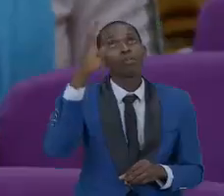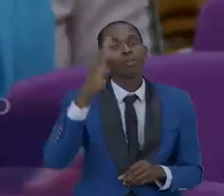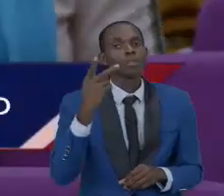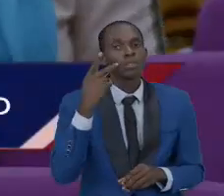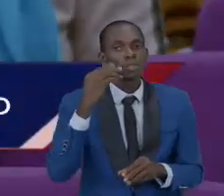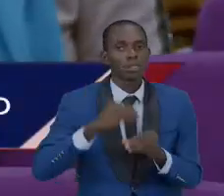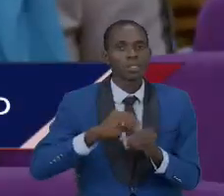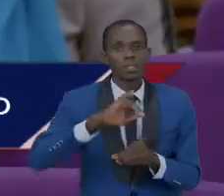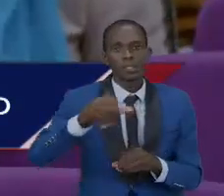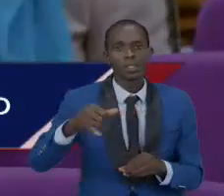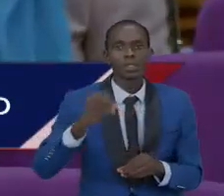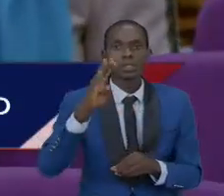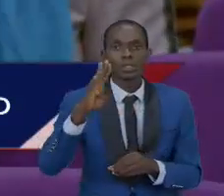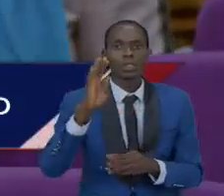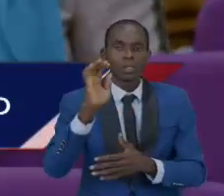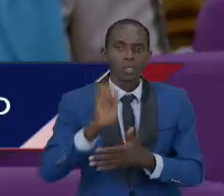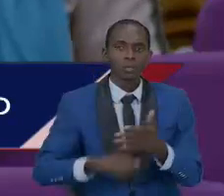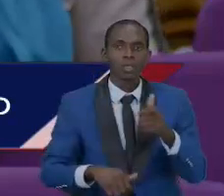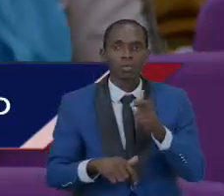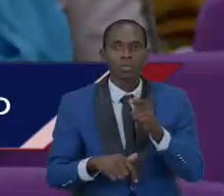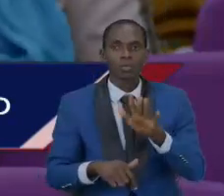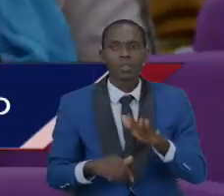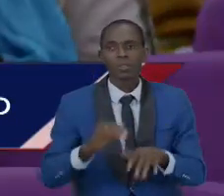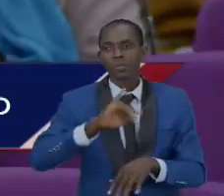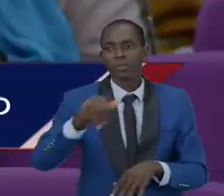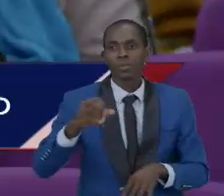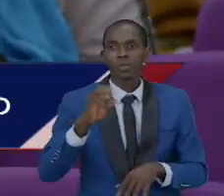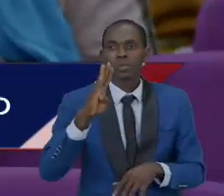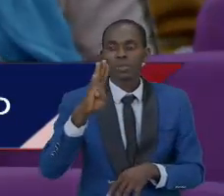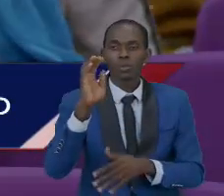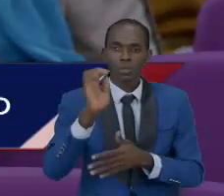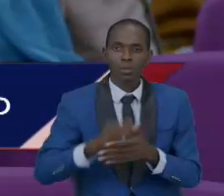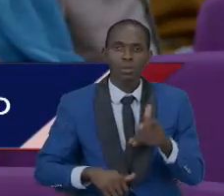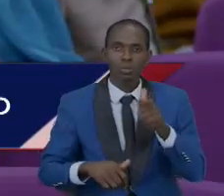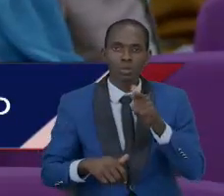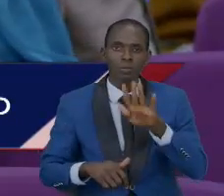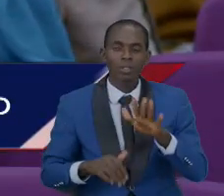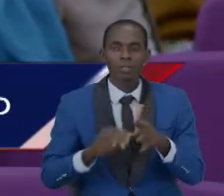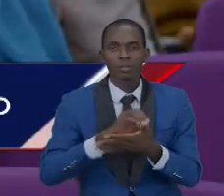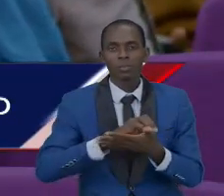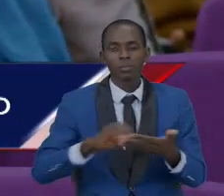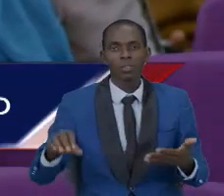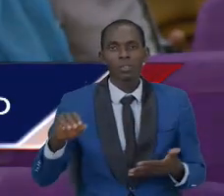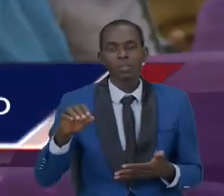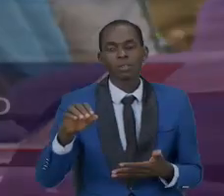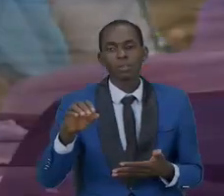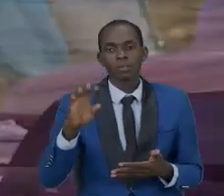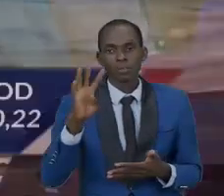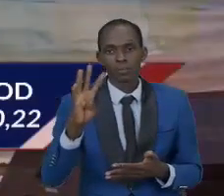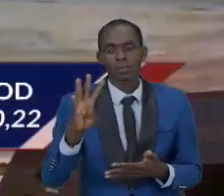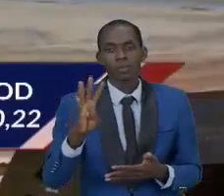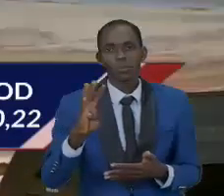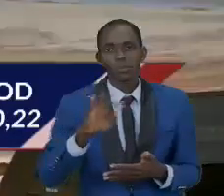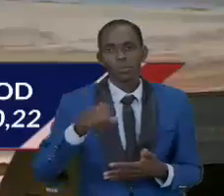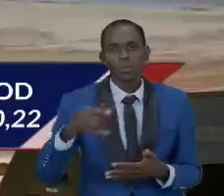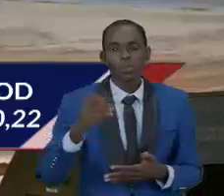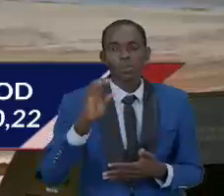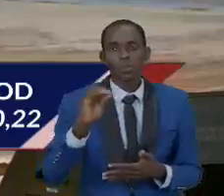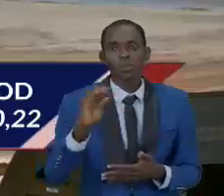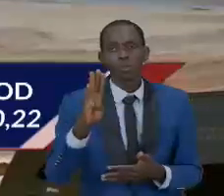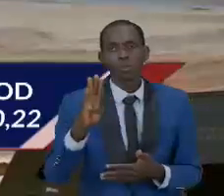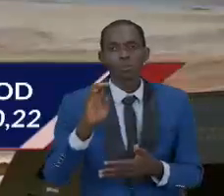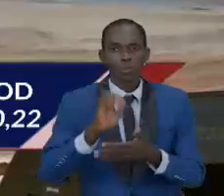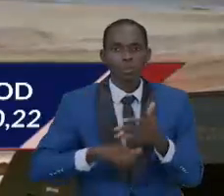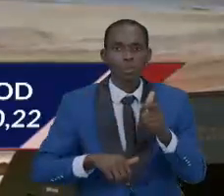chapter 25 when looking at verse 4. in Joe chapter 25 verse for how